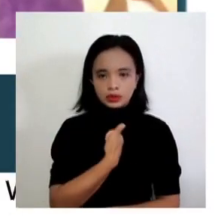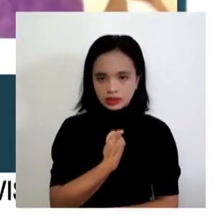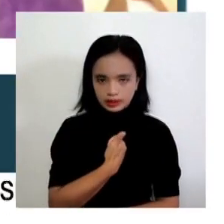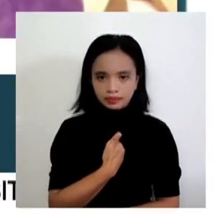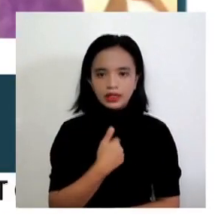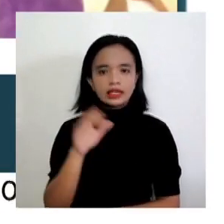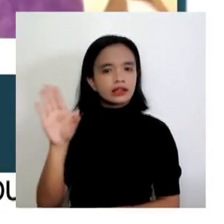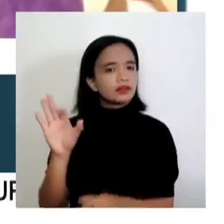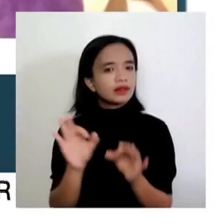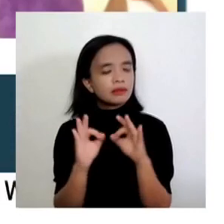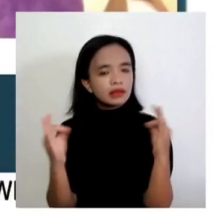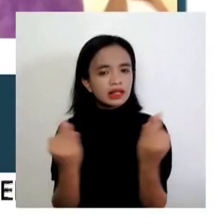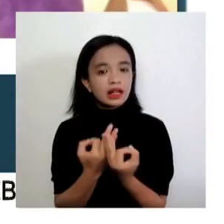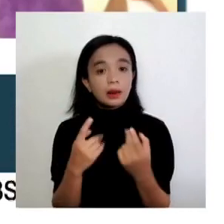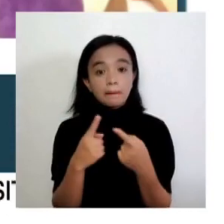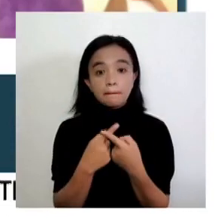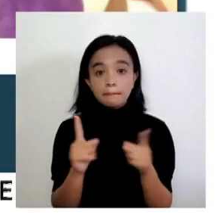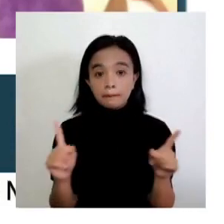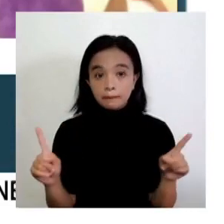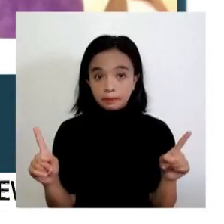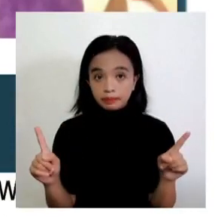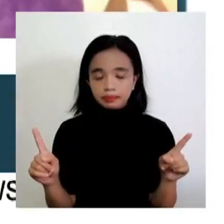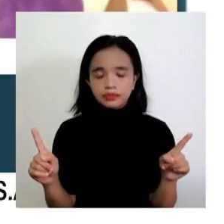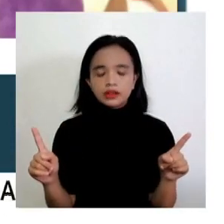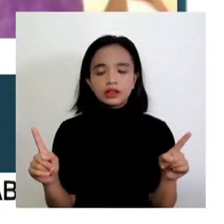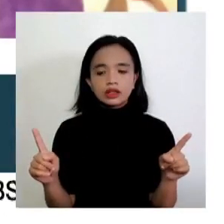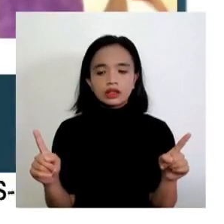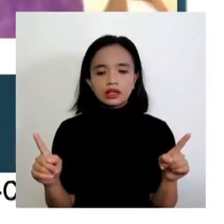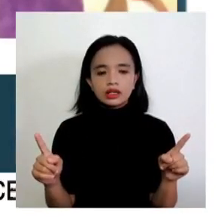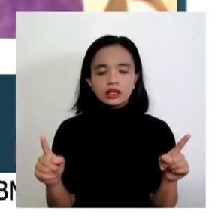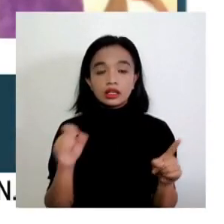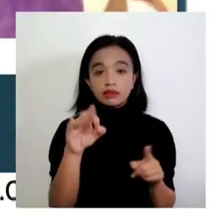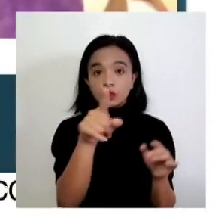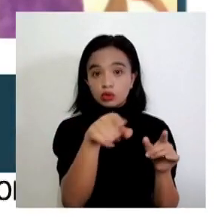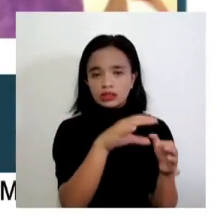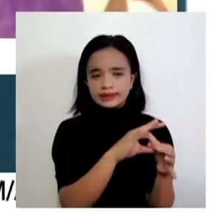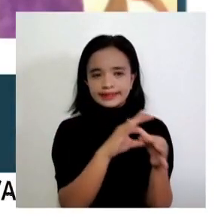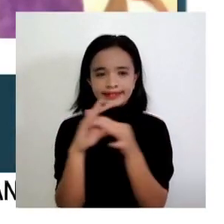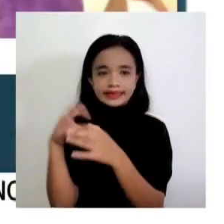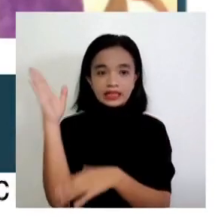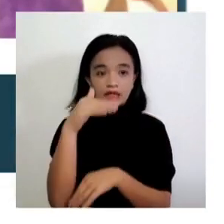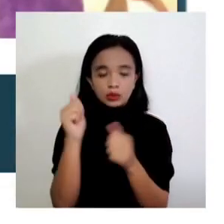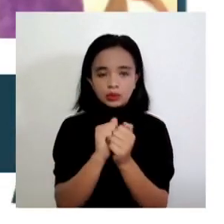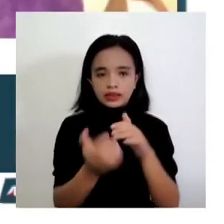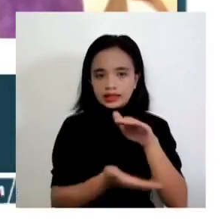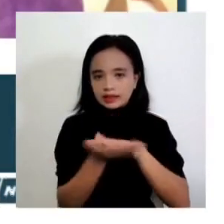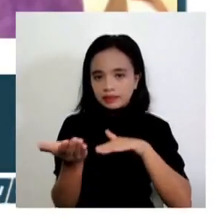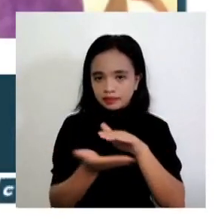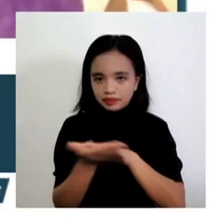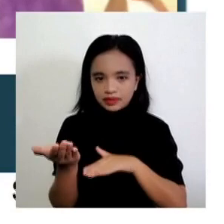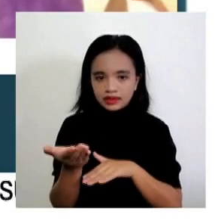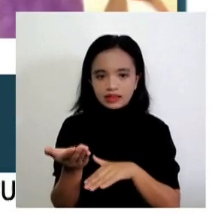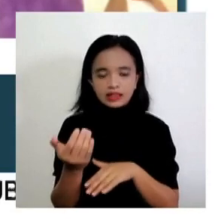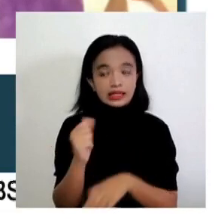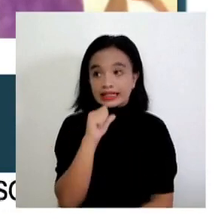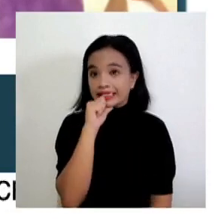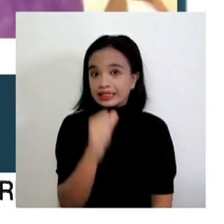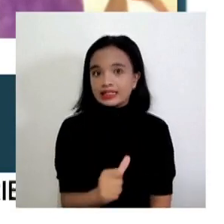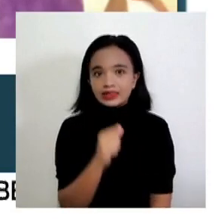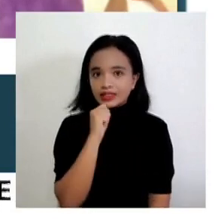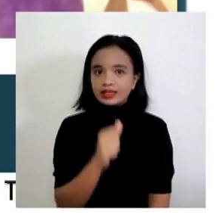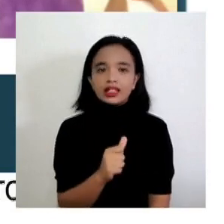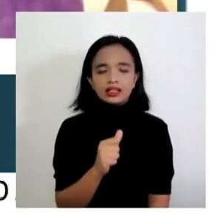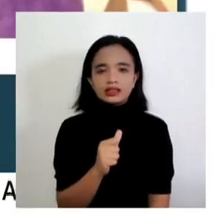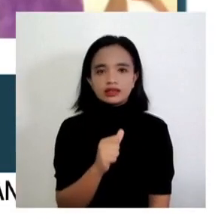their families. But when you link up prostitution with gambling, also not a